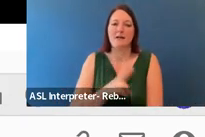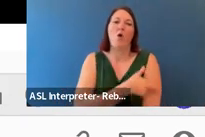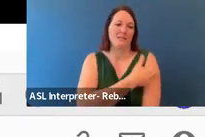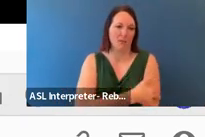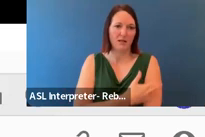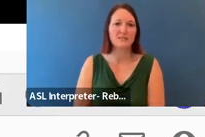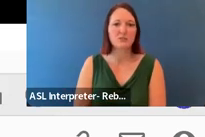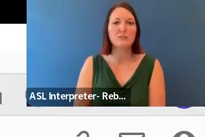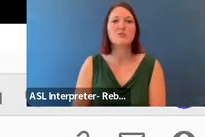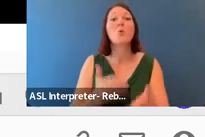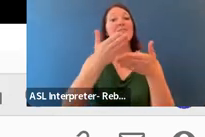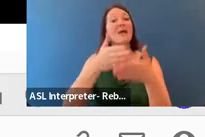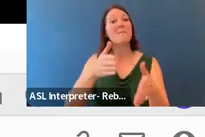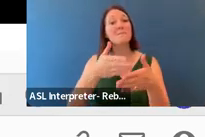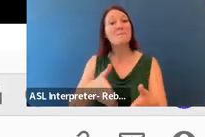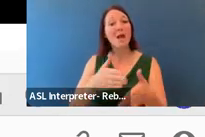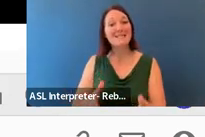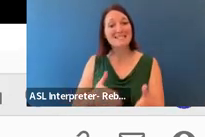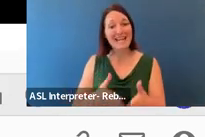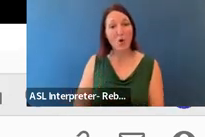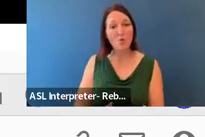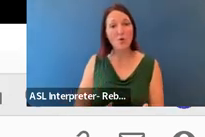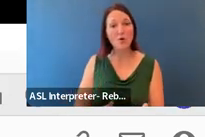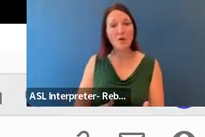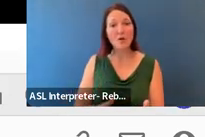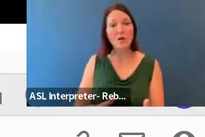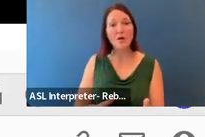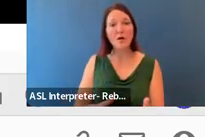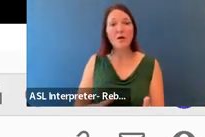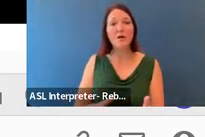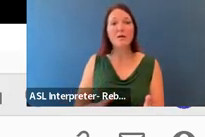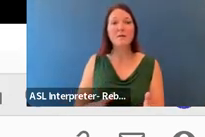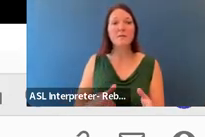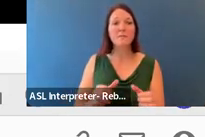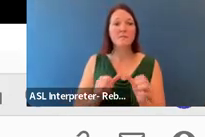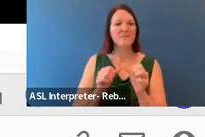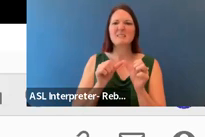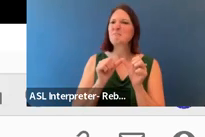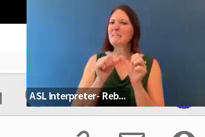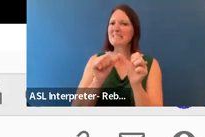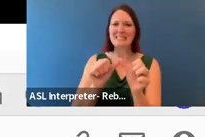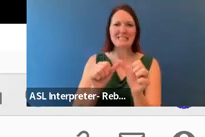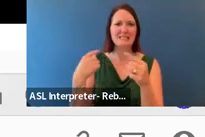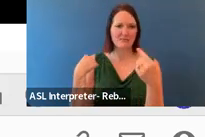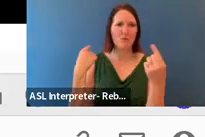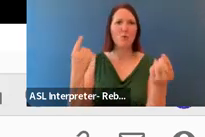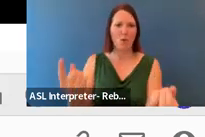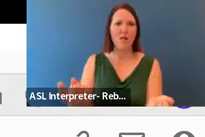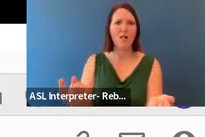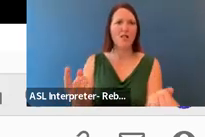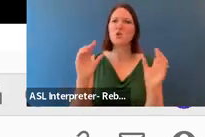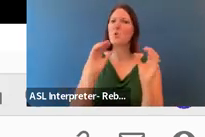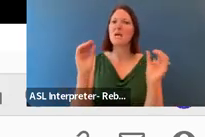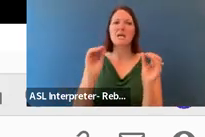And the breakdown of our placements, we've gone over consistently for a period of time, and as you can see, nothing